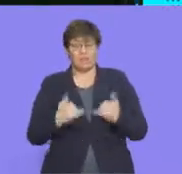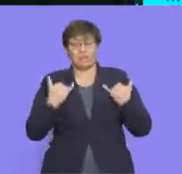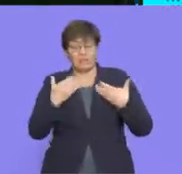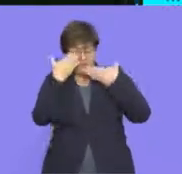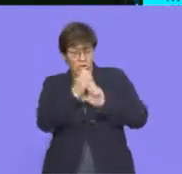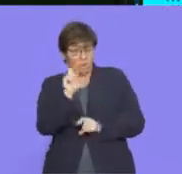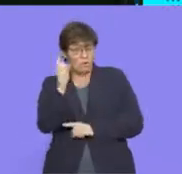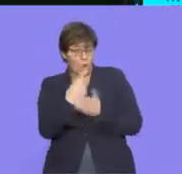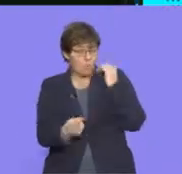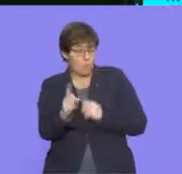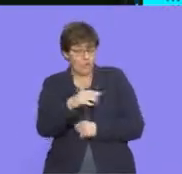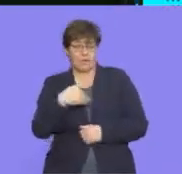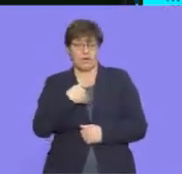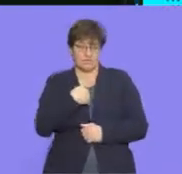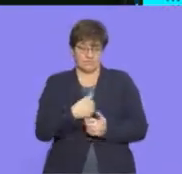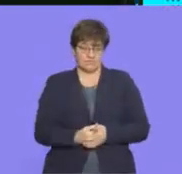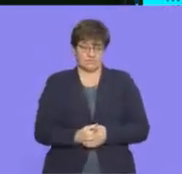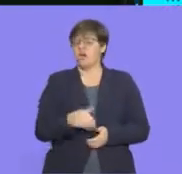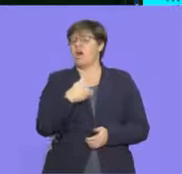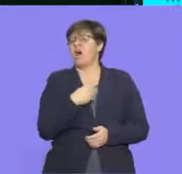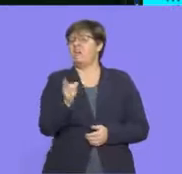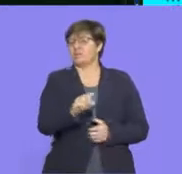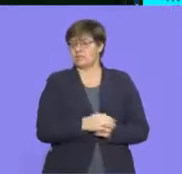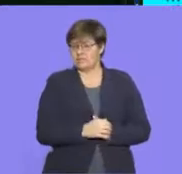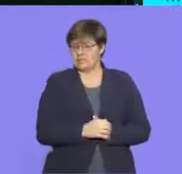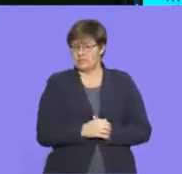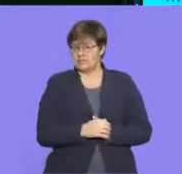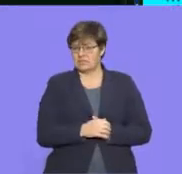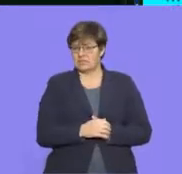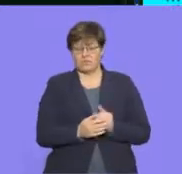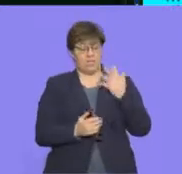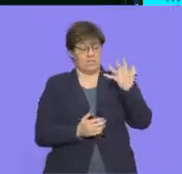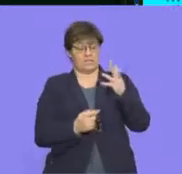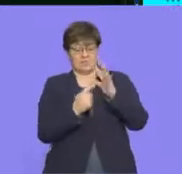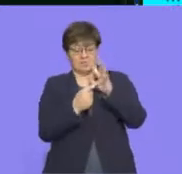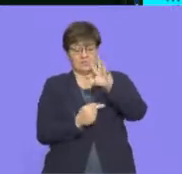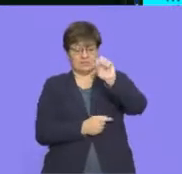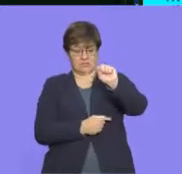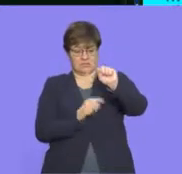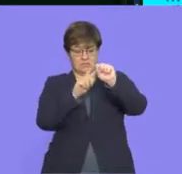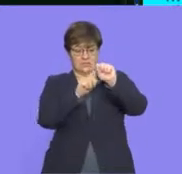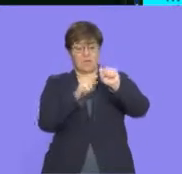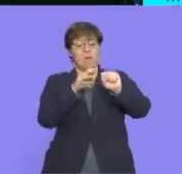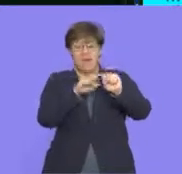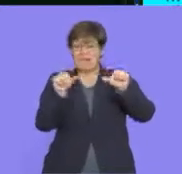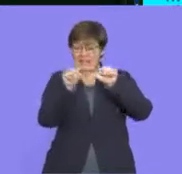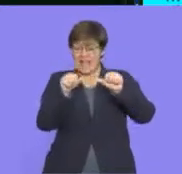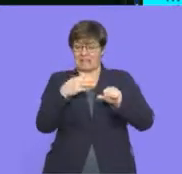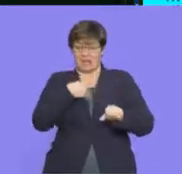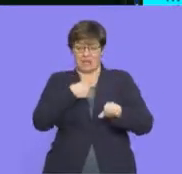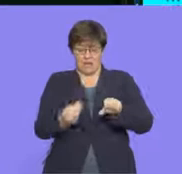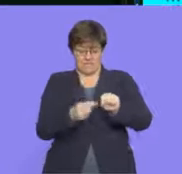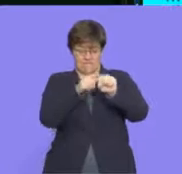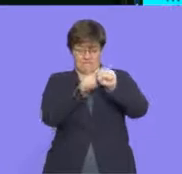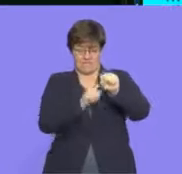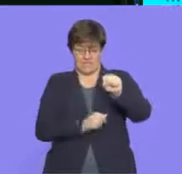the heart. Now, guys, what is the heart? Right, very simply, take your fist, right, that's the size of your heart,